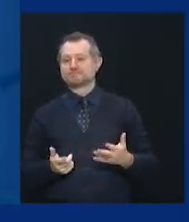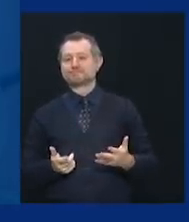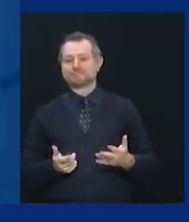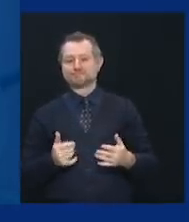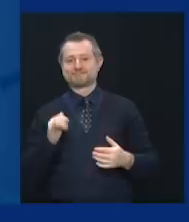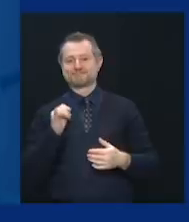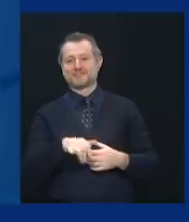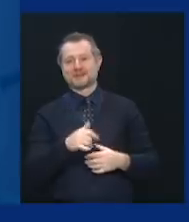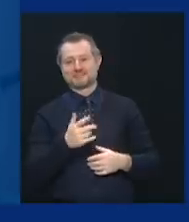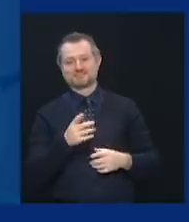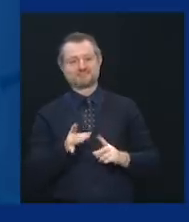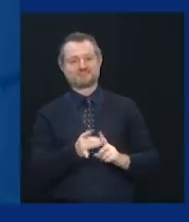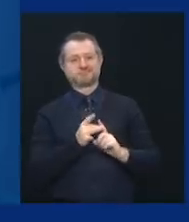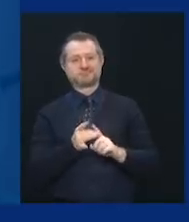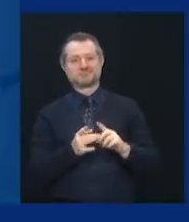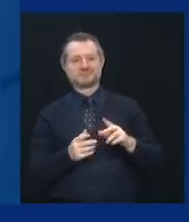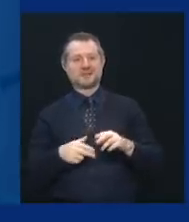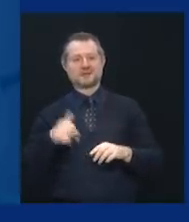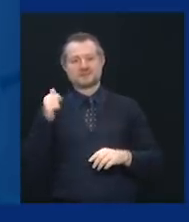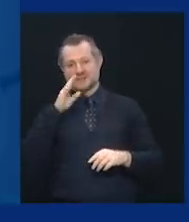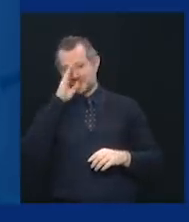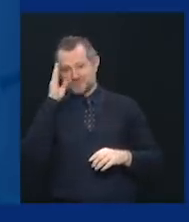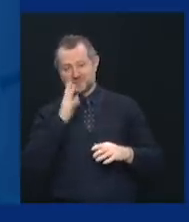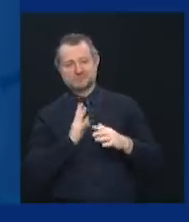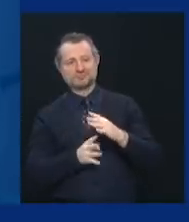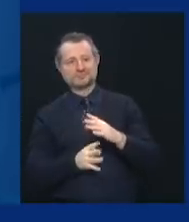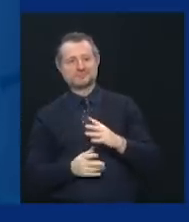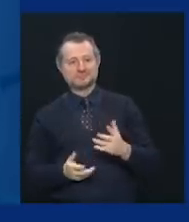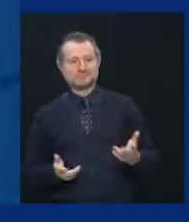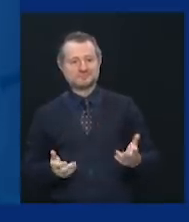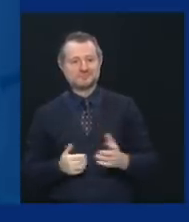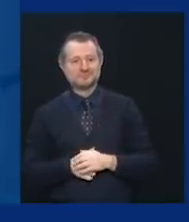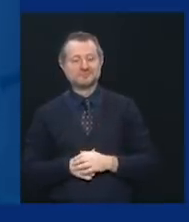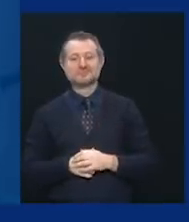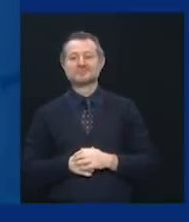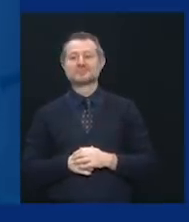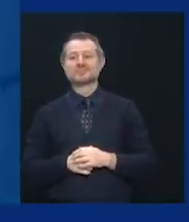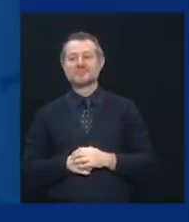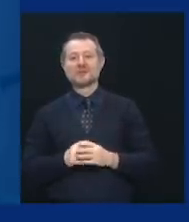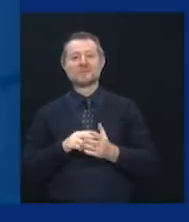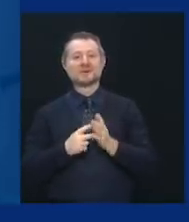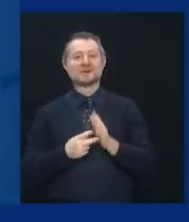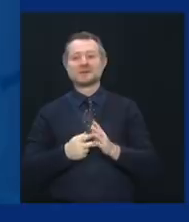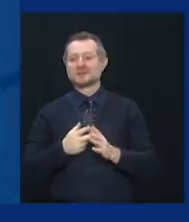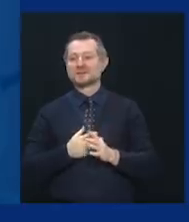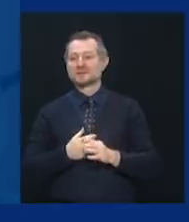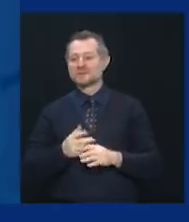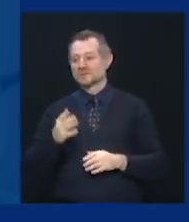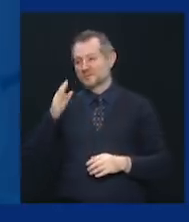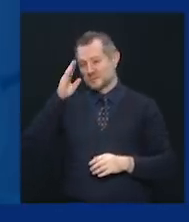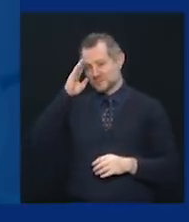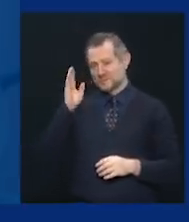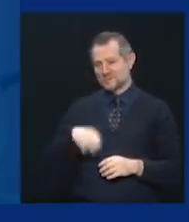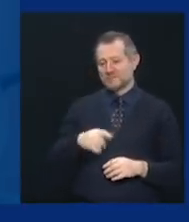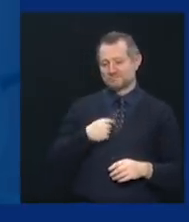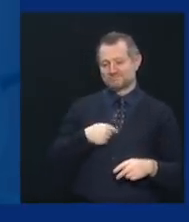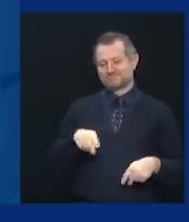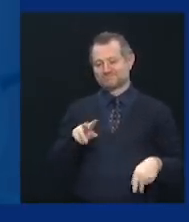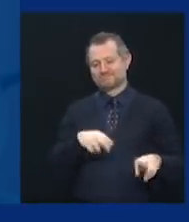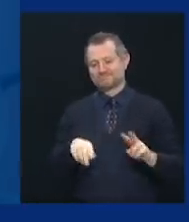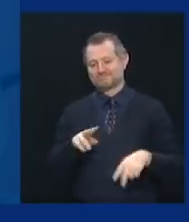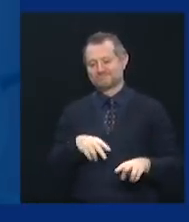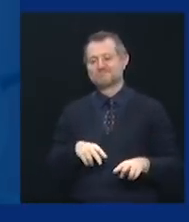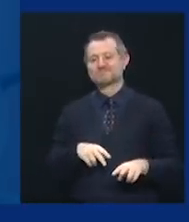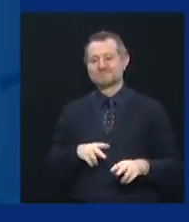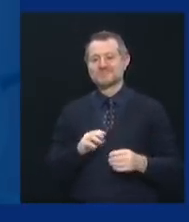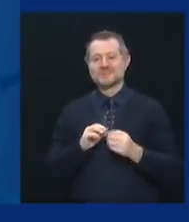have the highest hospitalization rate in the state. So we know what is going on, and the numbers relate.